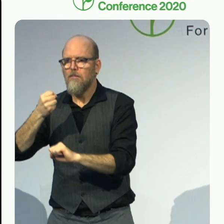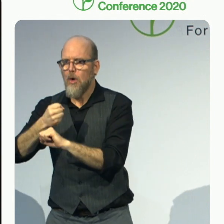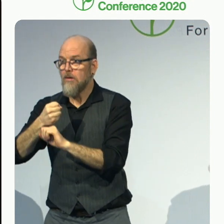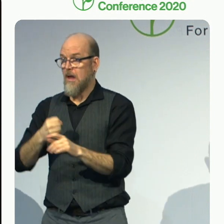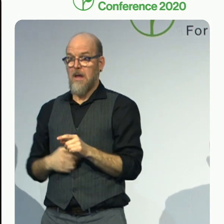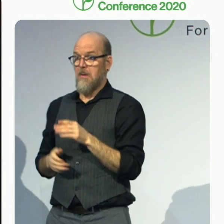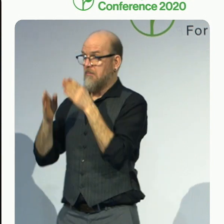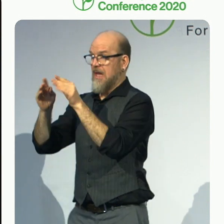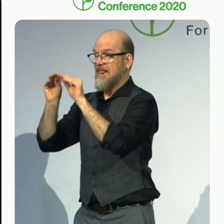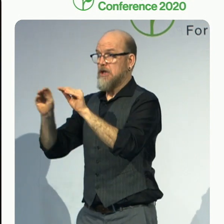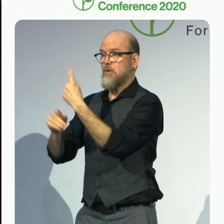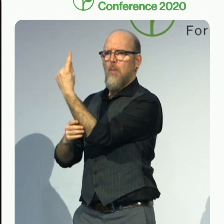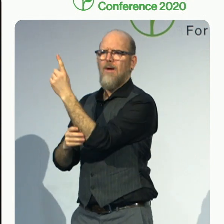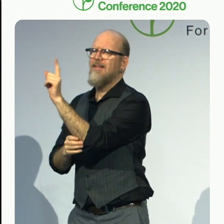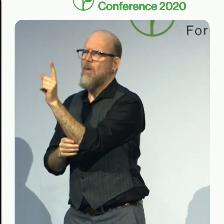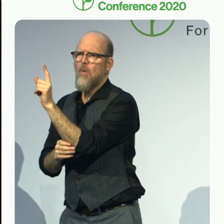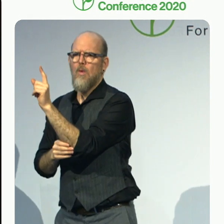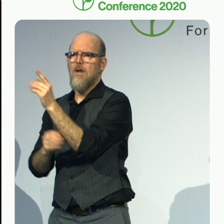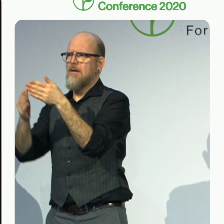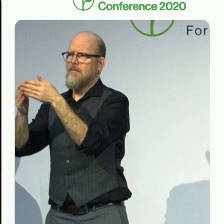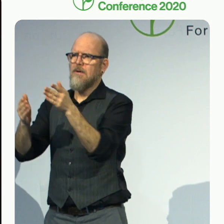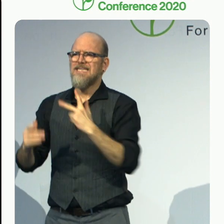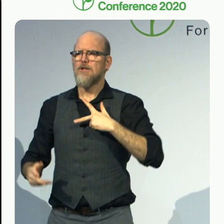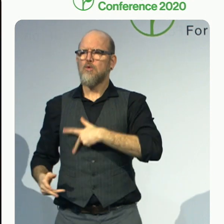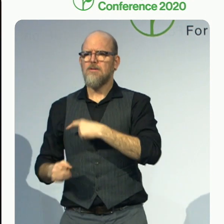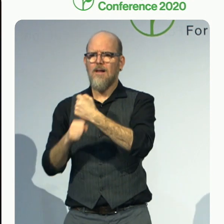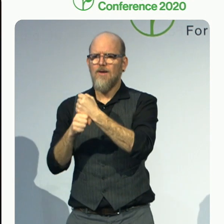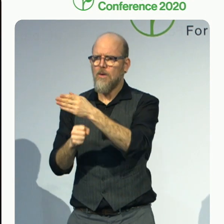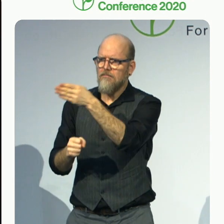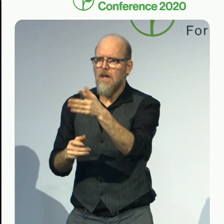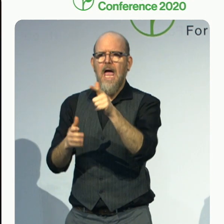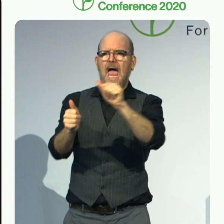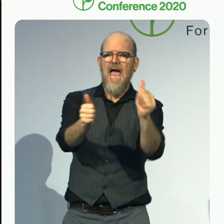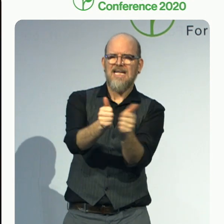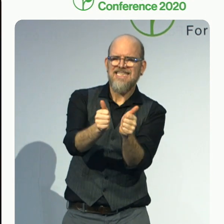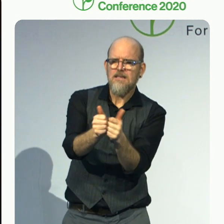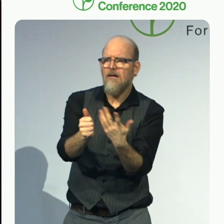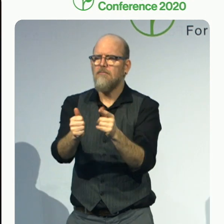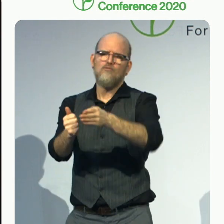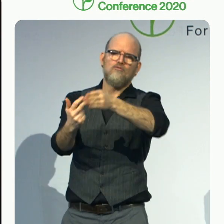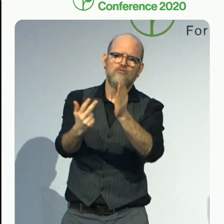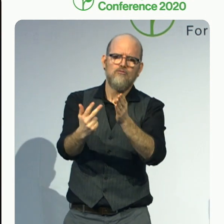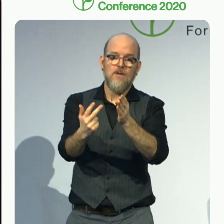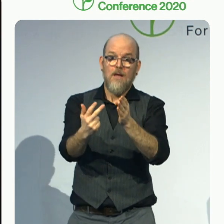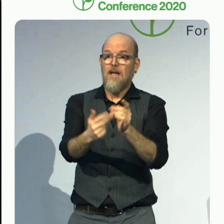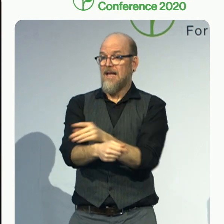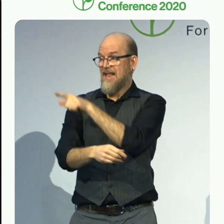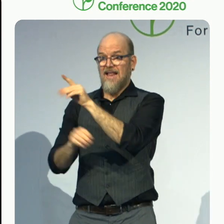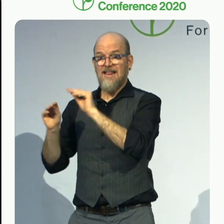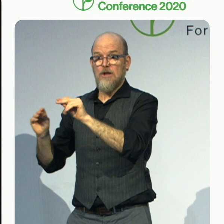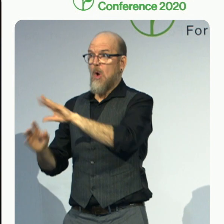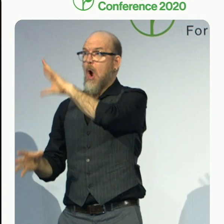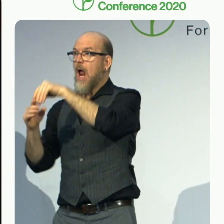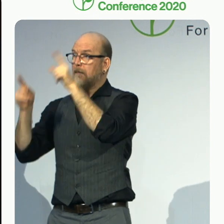or assistants in the schools, because not everything has to be done by teachers. But we will have a good